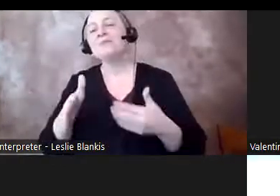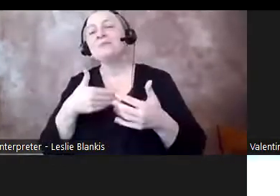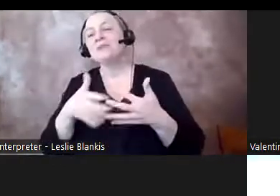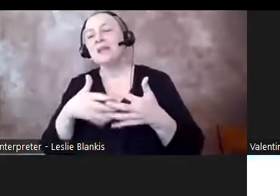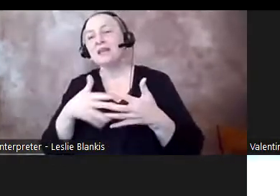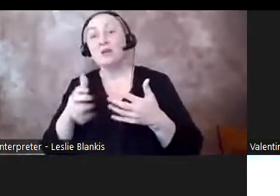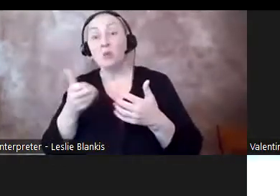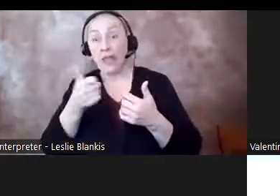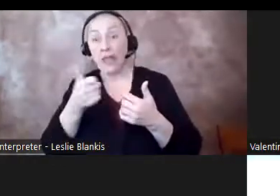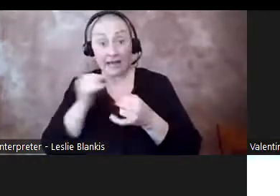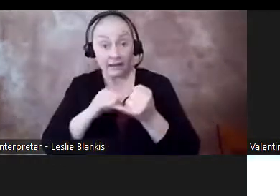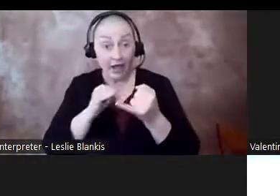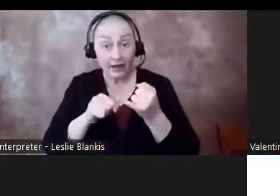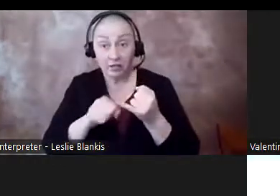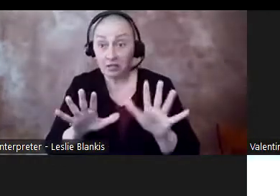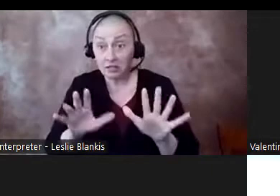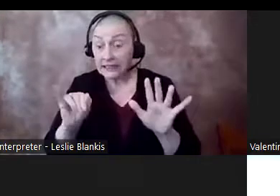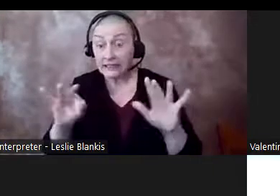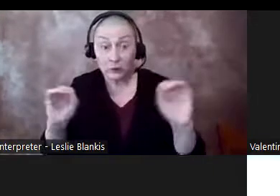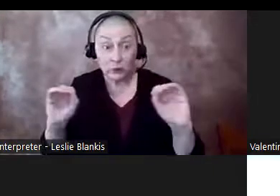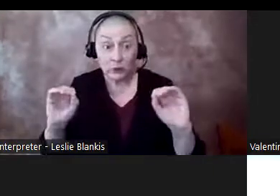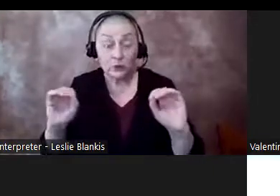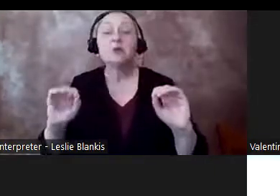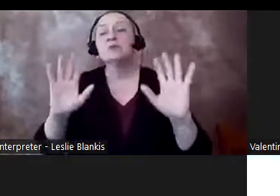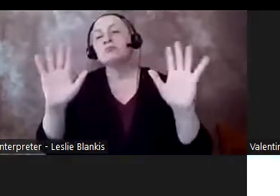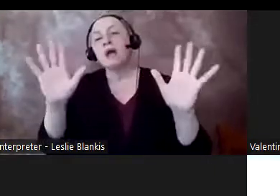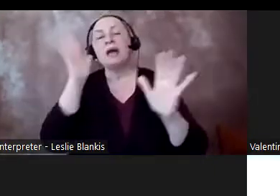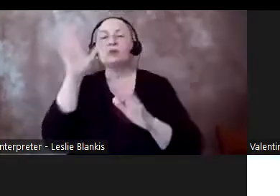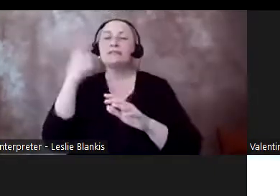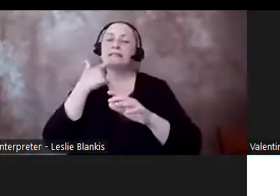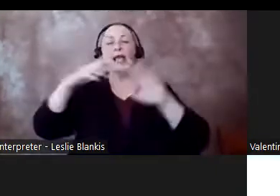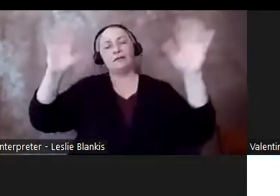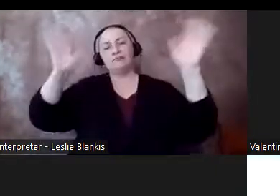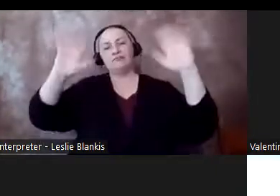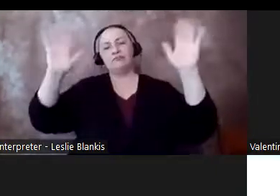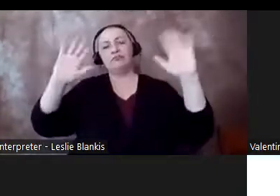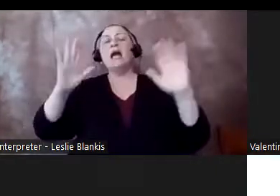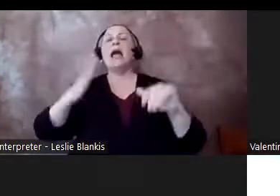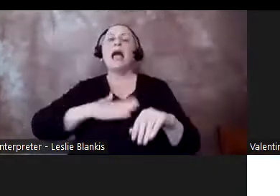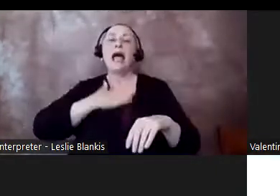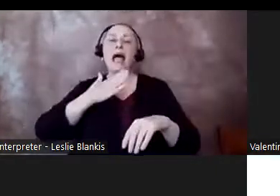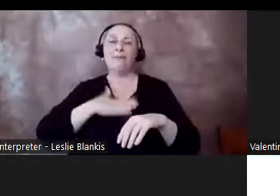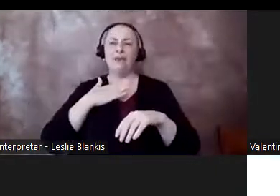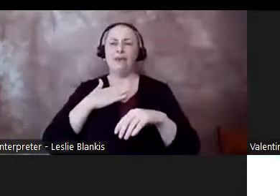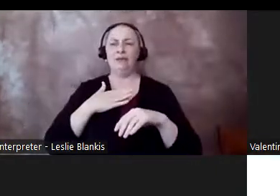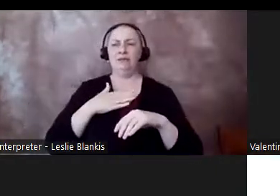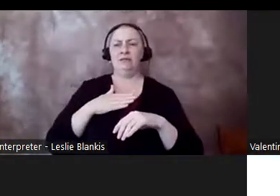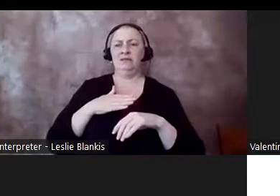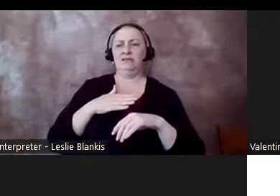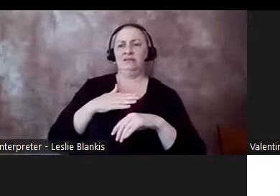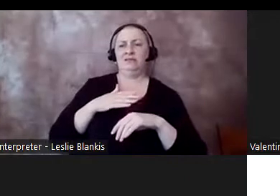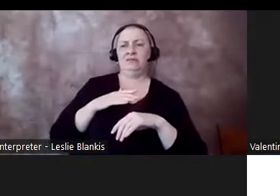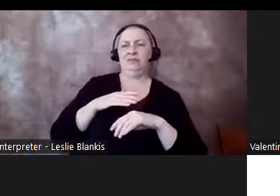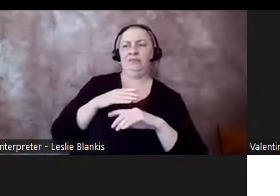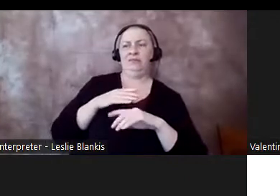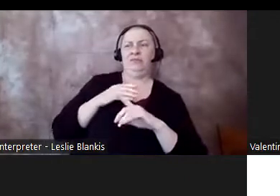Anyway, any finals? And if not, I am going to bid you all a very happy Friday Eve. We won't